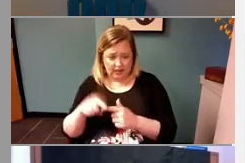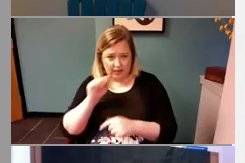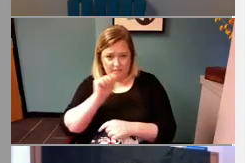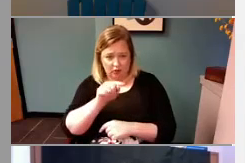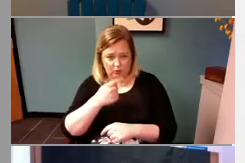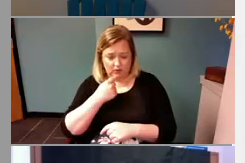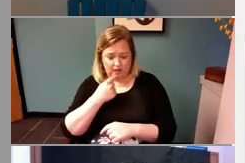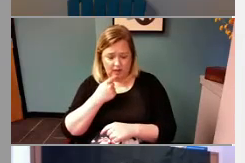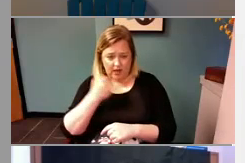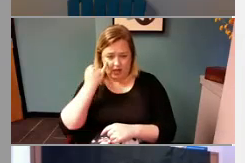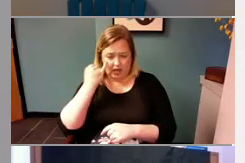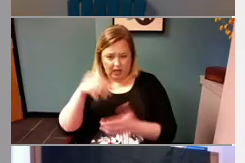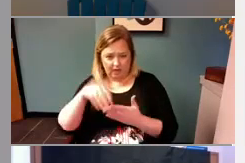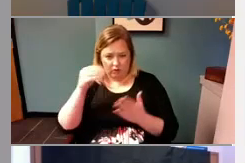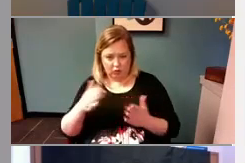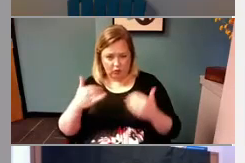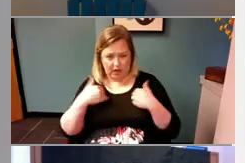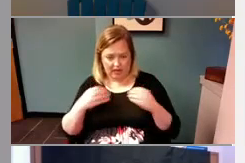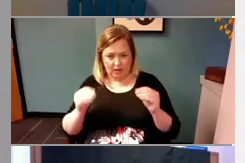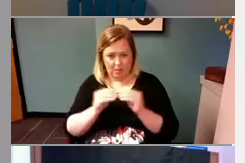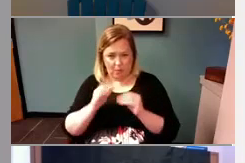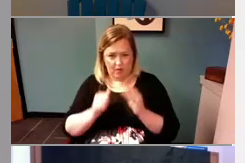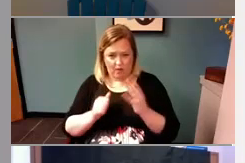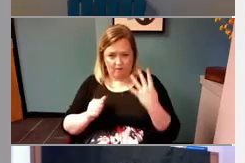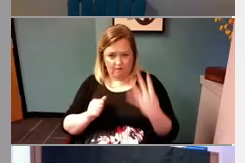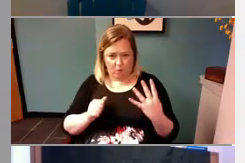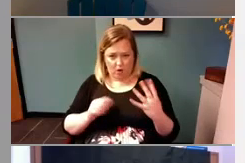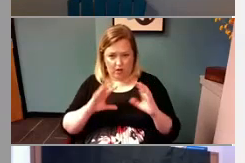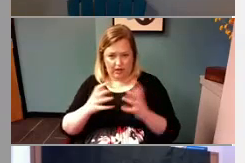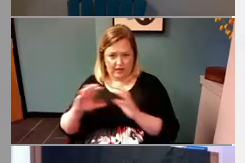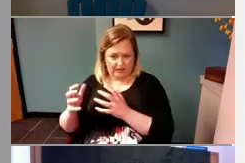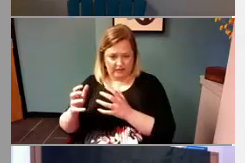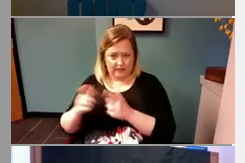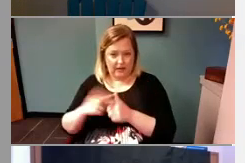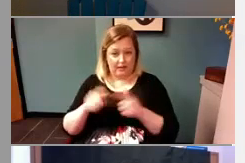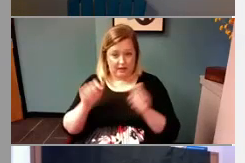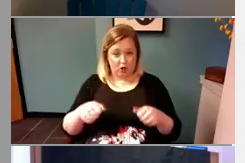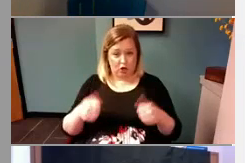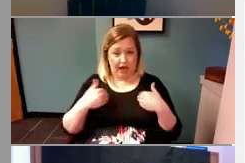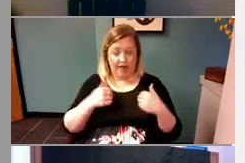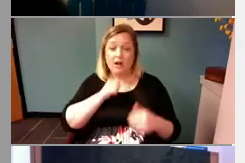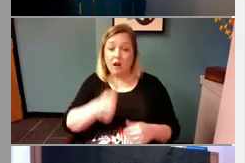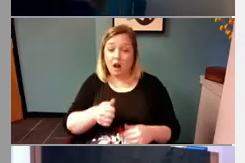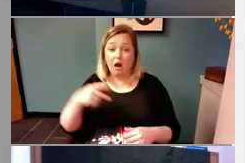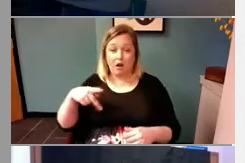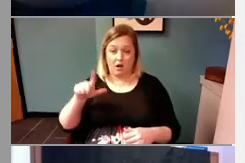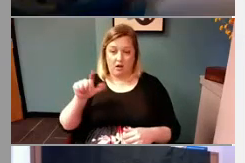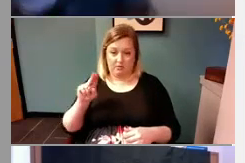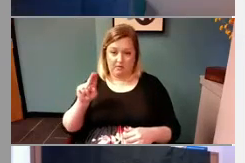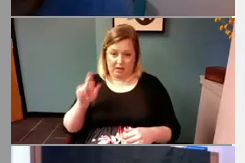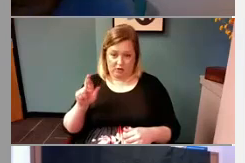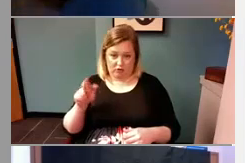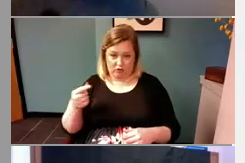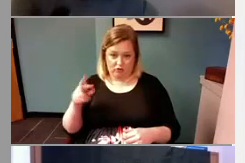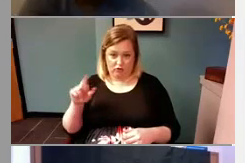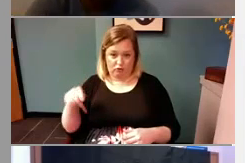if a student has like more than 4 classes, then it could have a non-planar graph, and therefore you need more